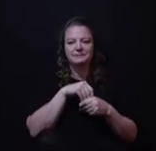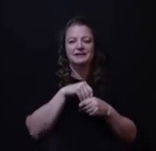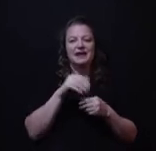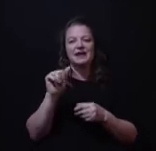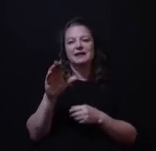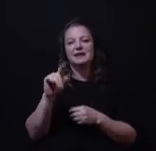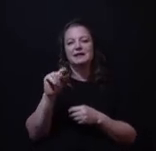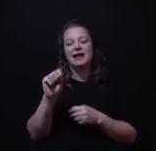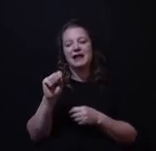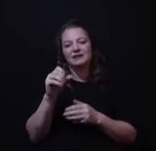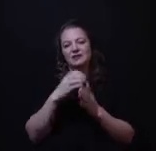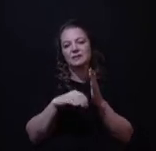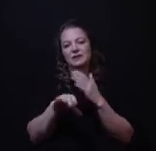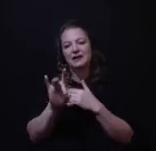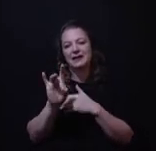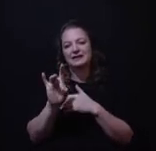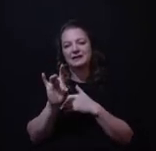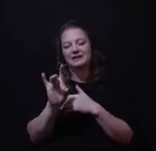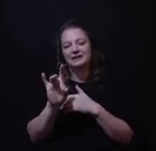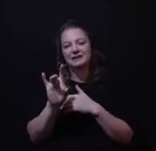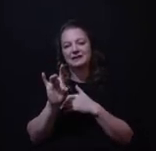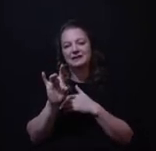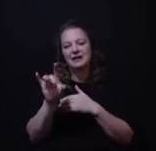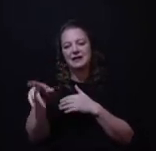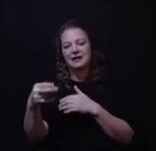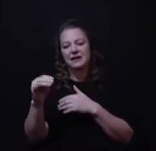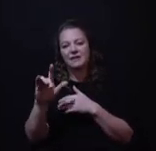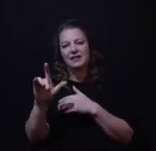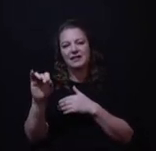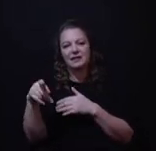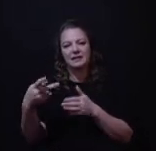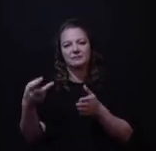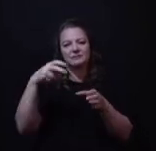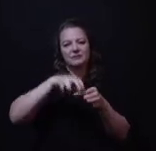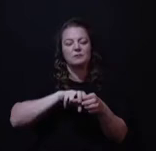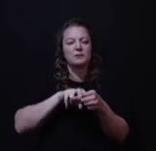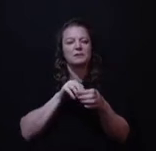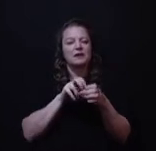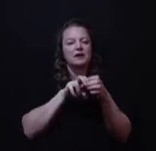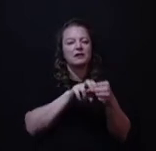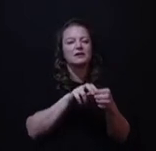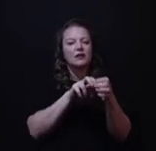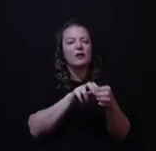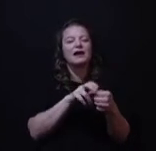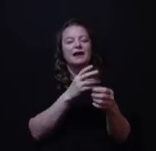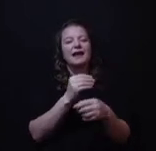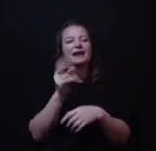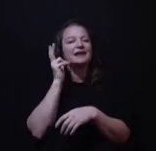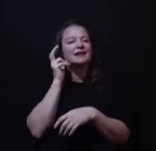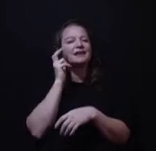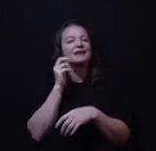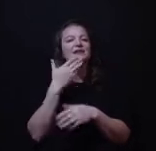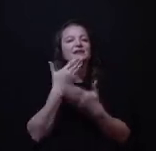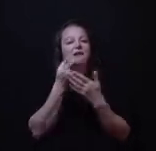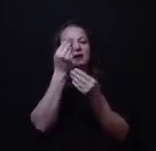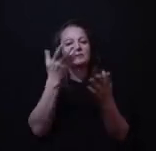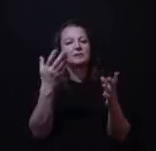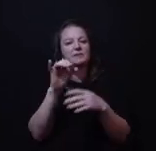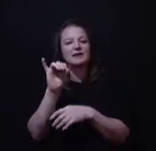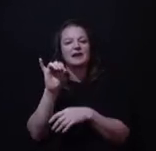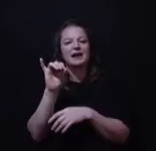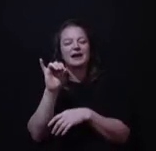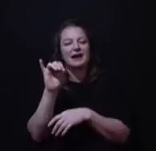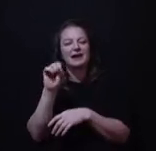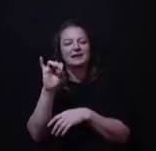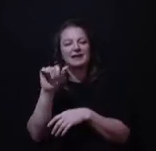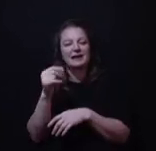8. Philip jumps up in the cart with him. They're riding along. He hears the gospel presented from Isaiah, and he goes, there's water. What